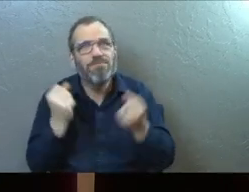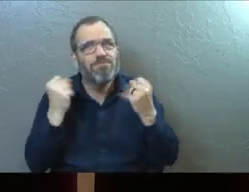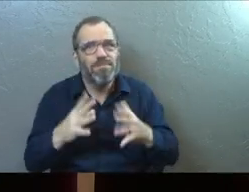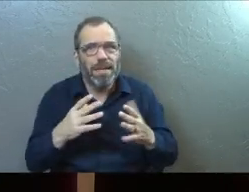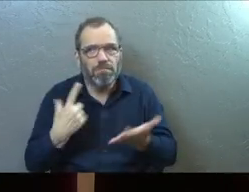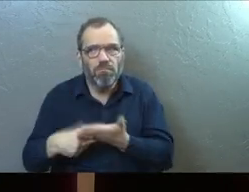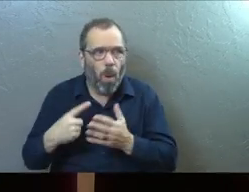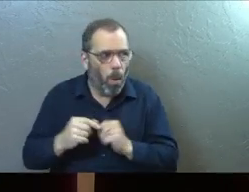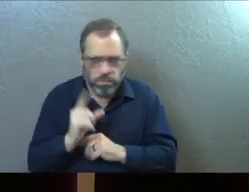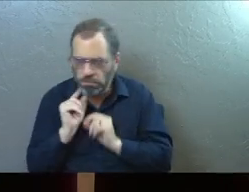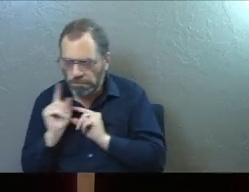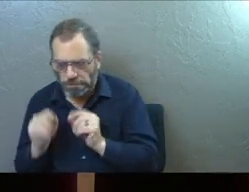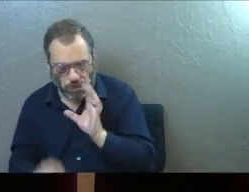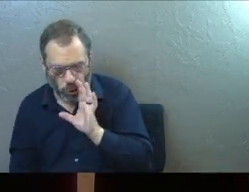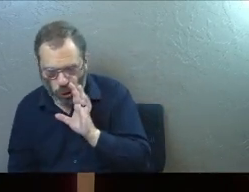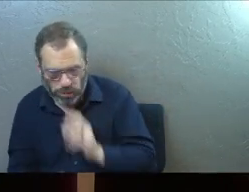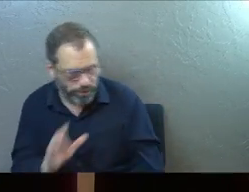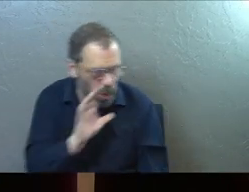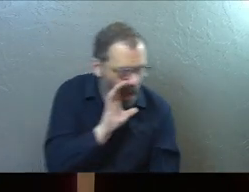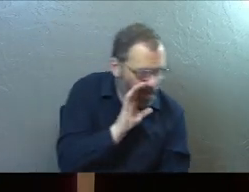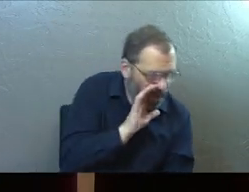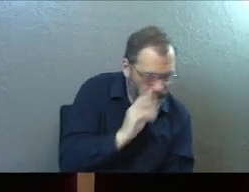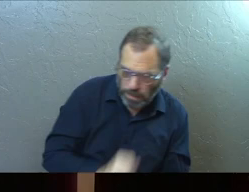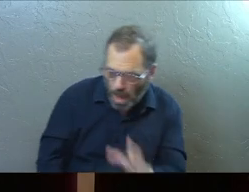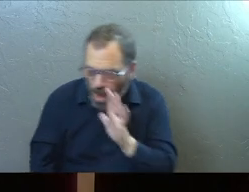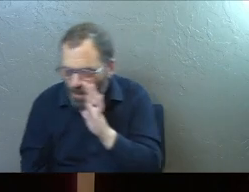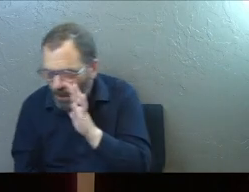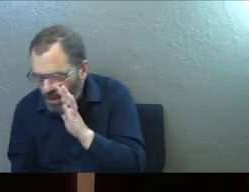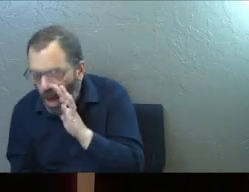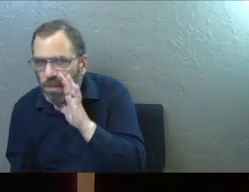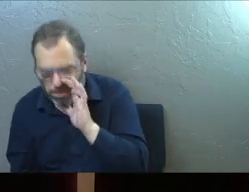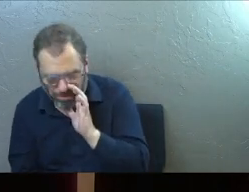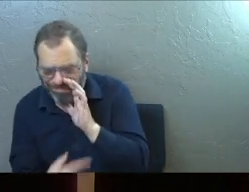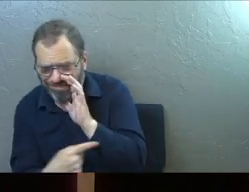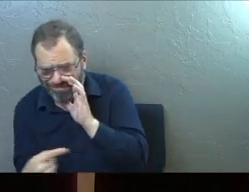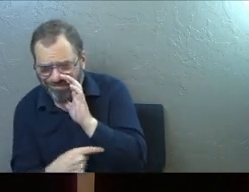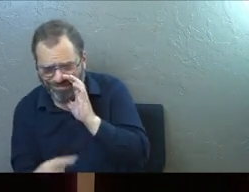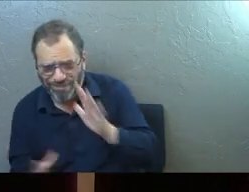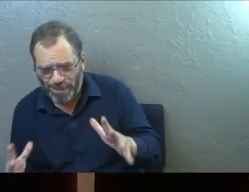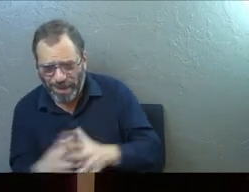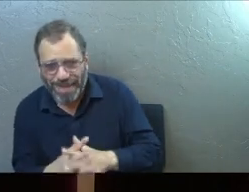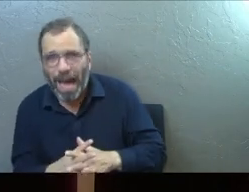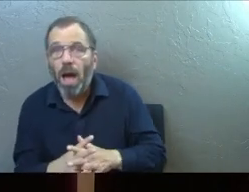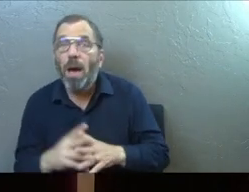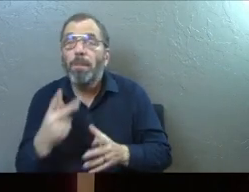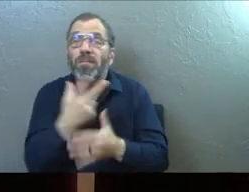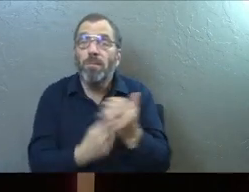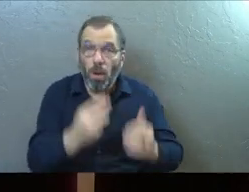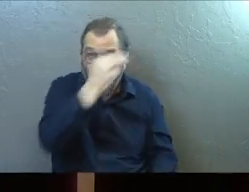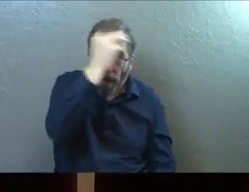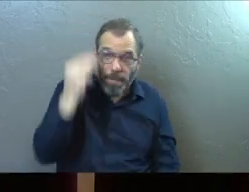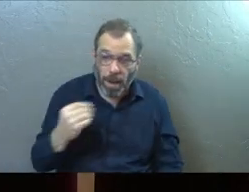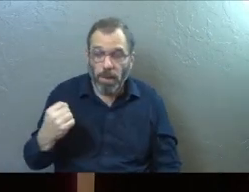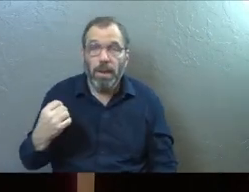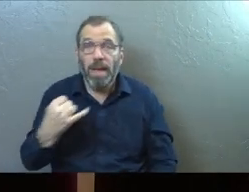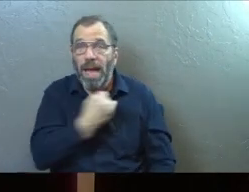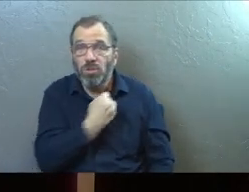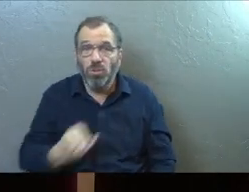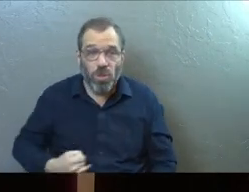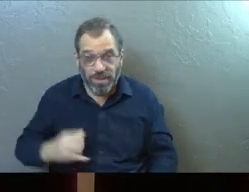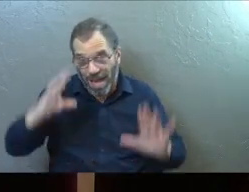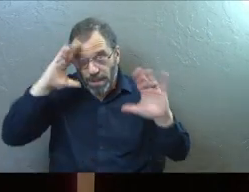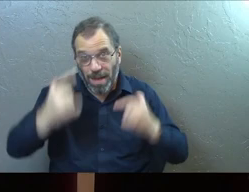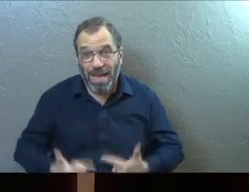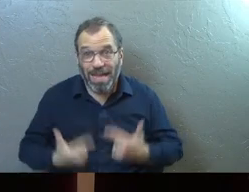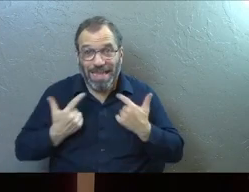tons of conversation and rumors and whispers and gossip. All of that has happened, and for both Mary and Joseph, I think it's safe to say expectations